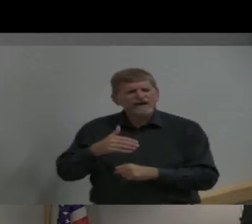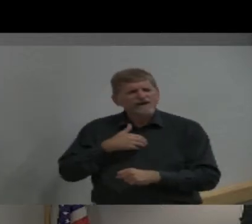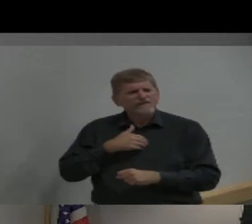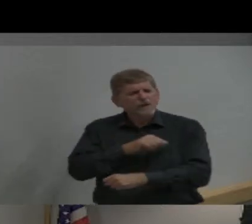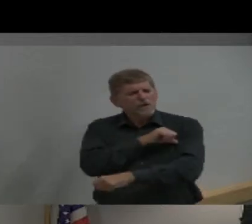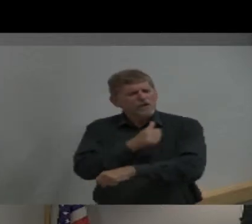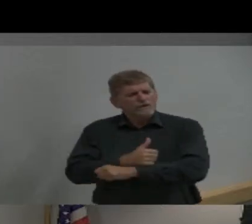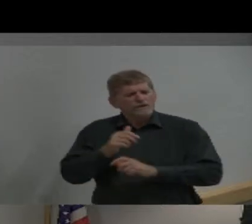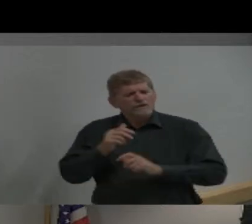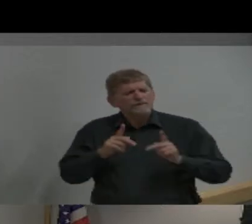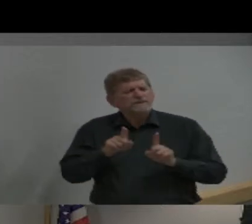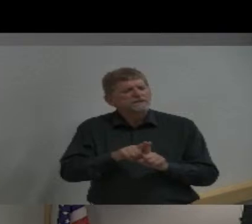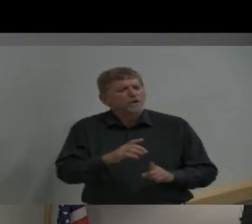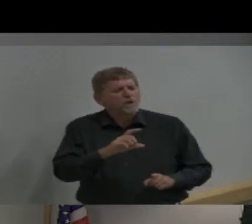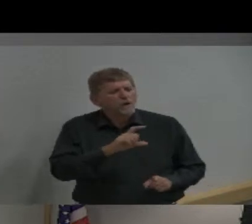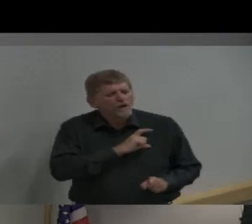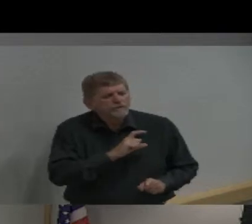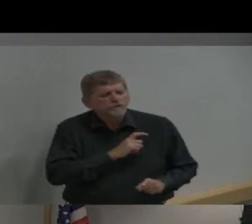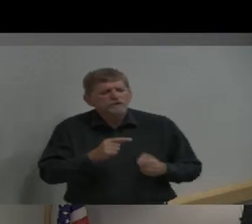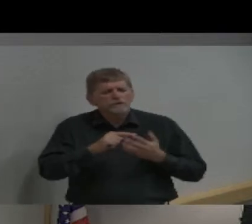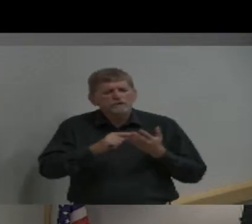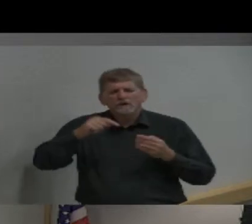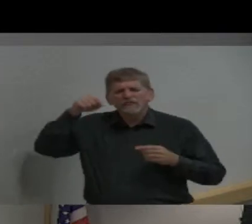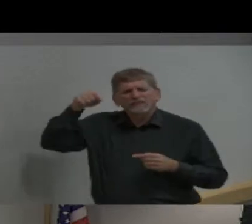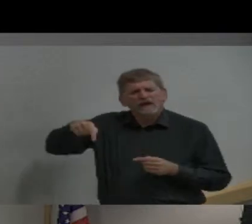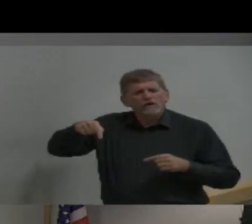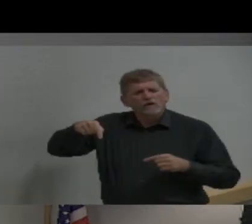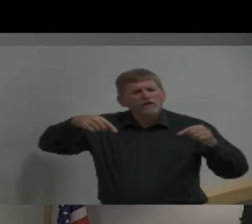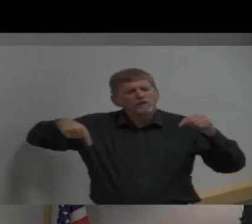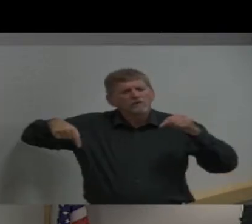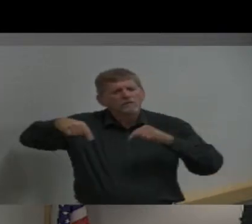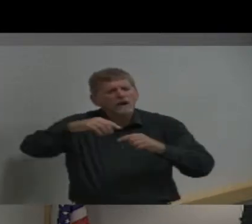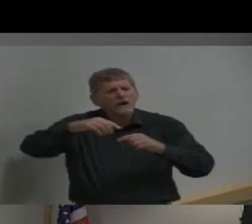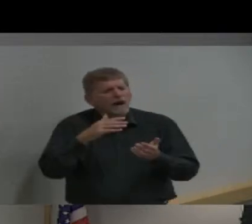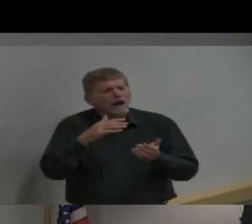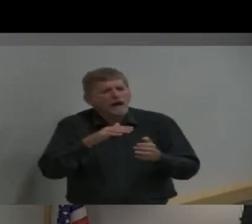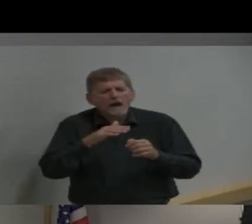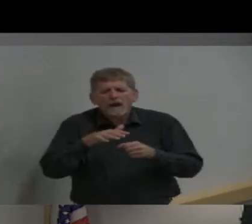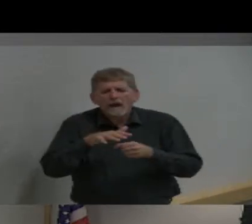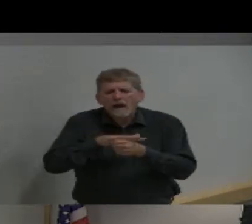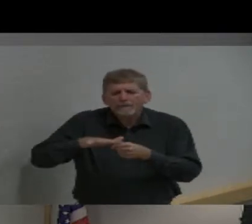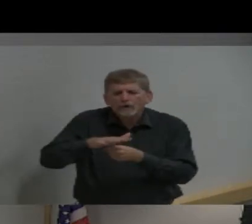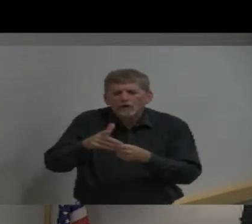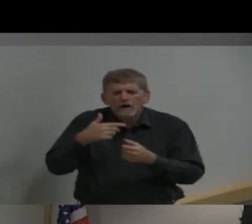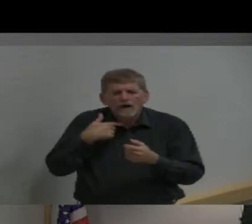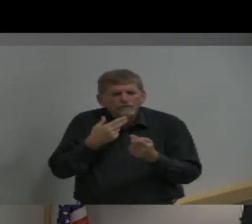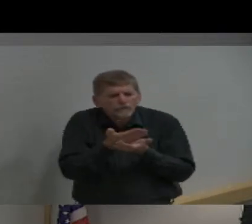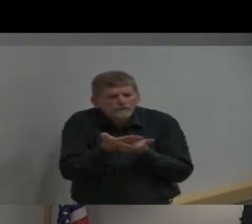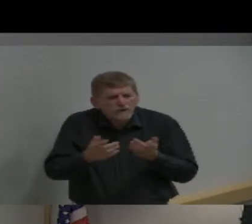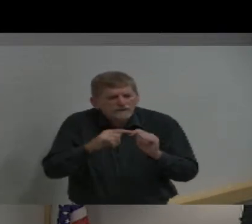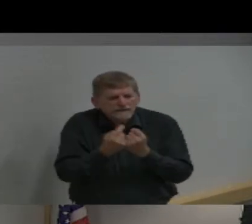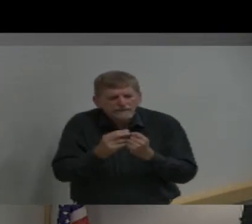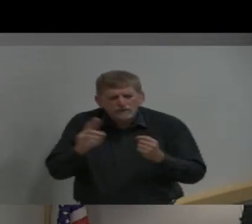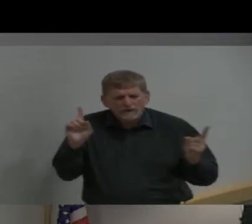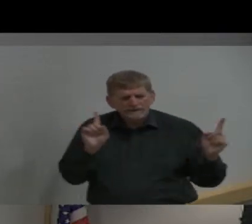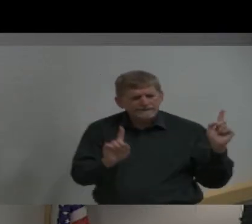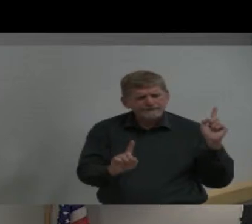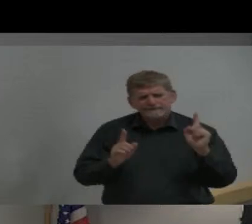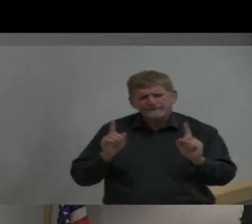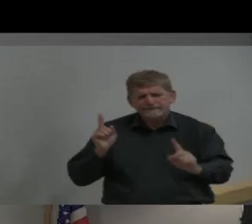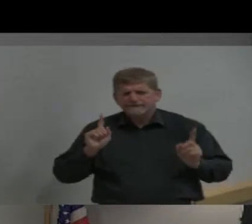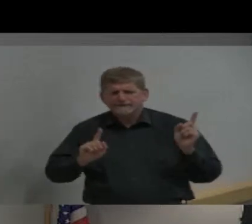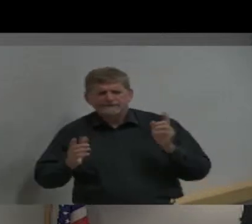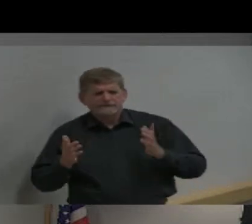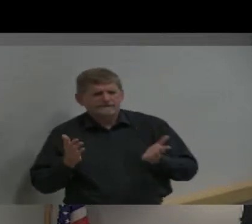have our NRT, our neighborhood resource team, that's active, more specifically in the neighborhoods, but they also do drive-bys to make sure that people